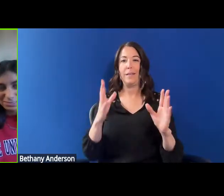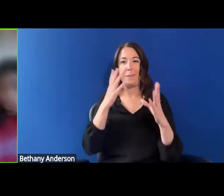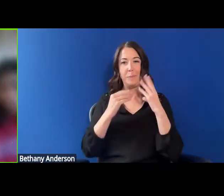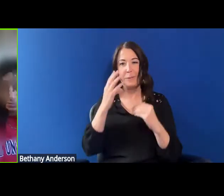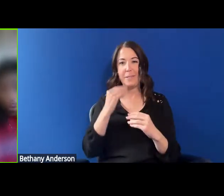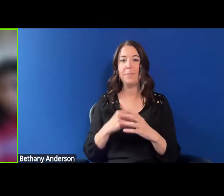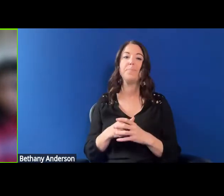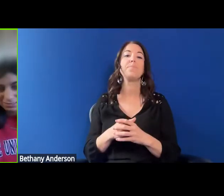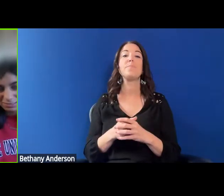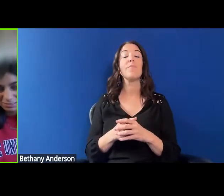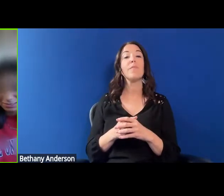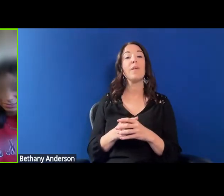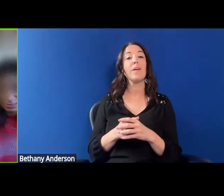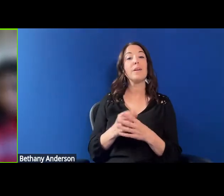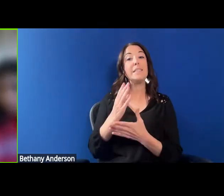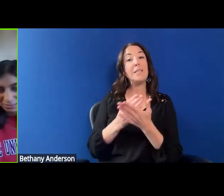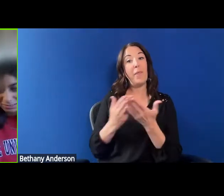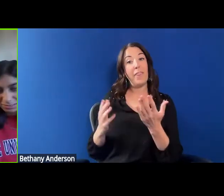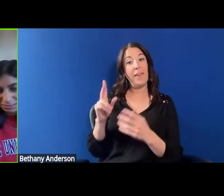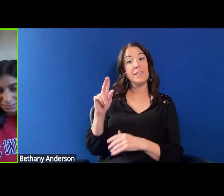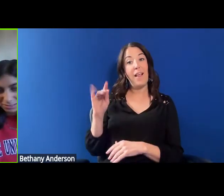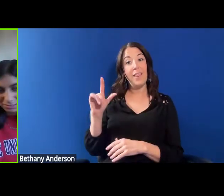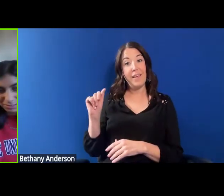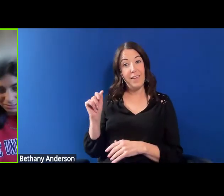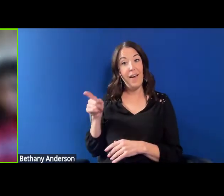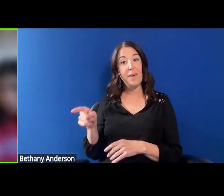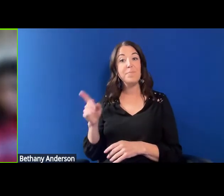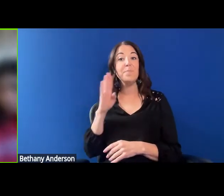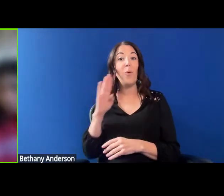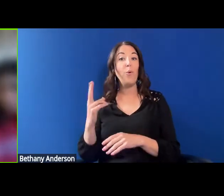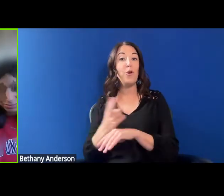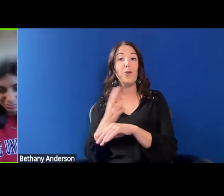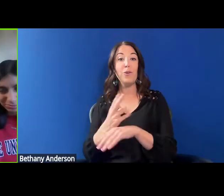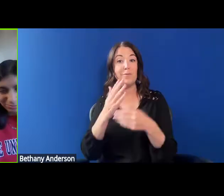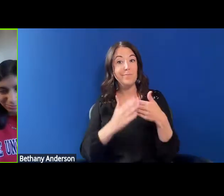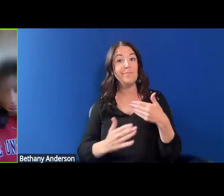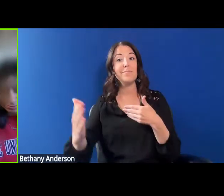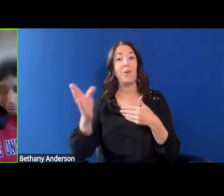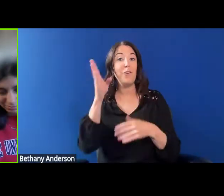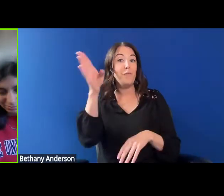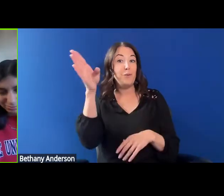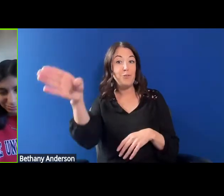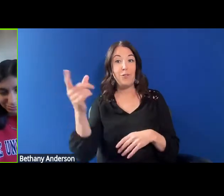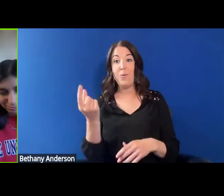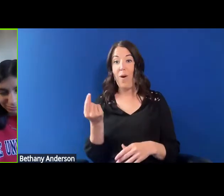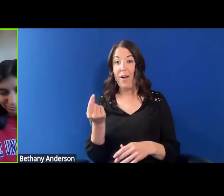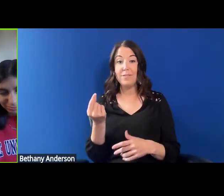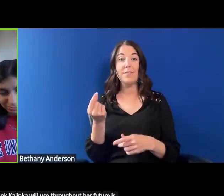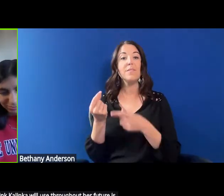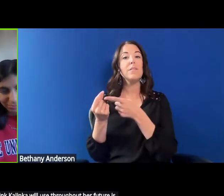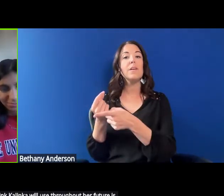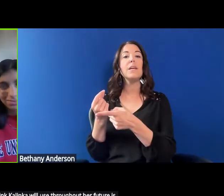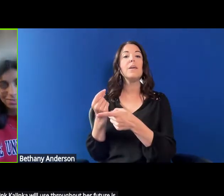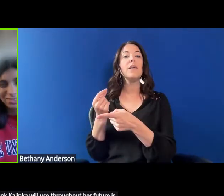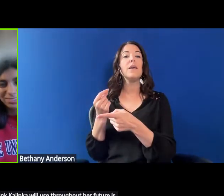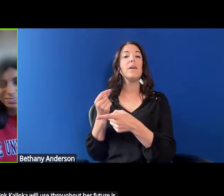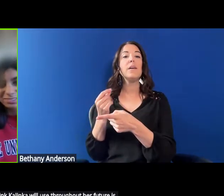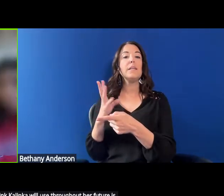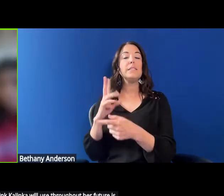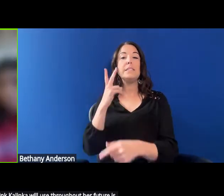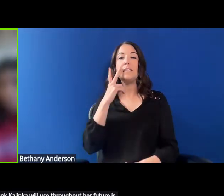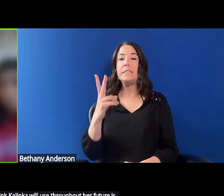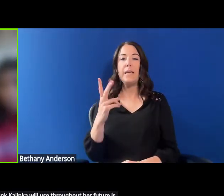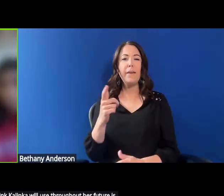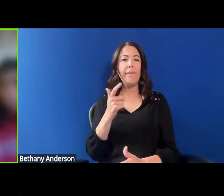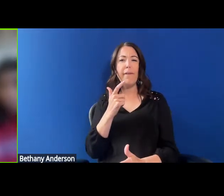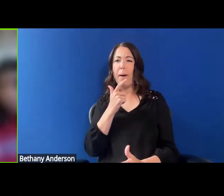think Kalinka will use throughout her future is just seeing big tasks